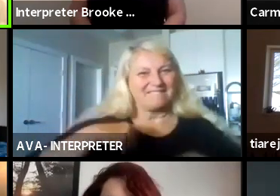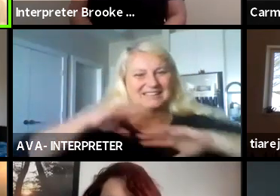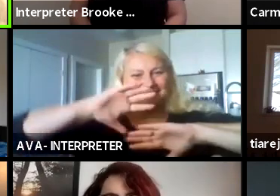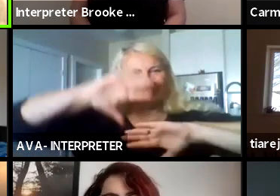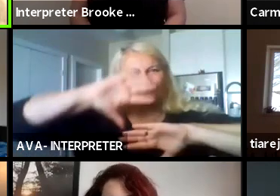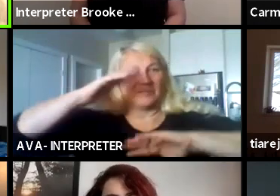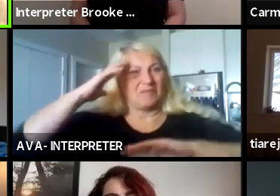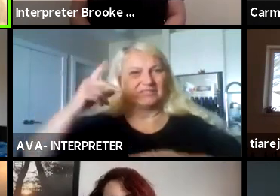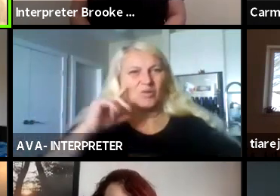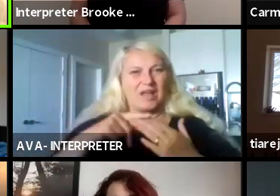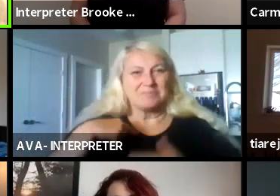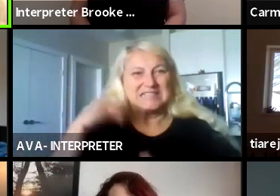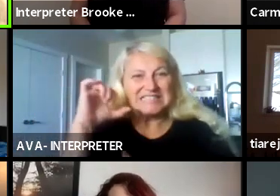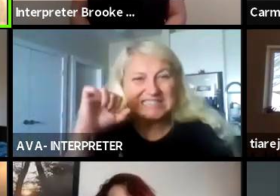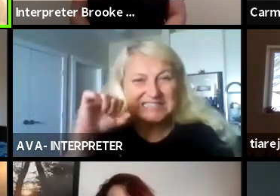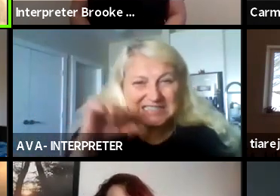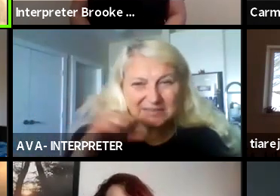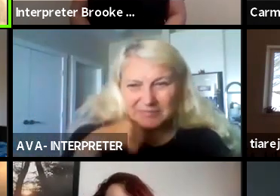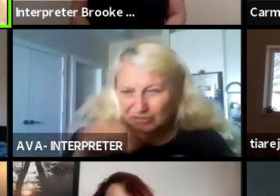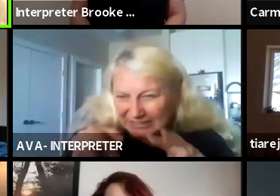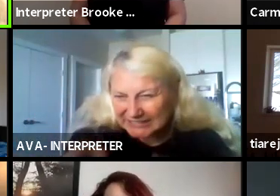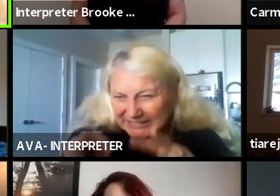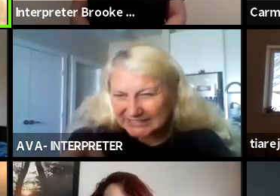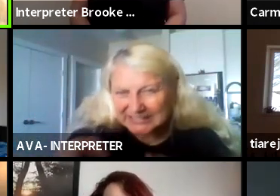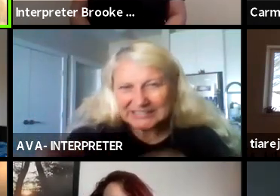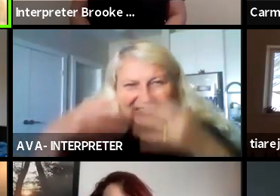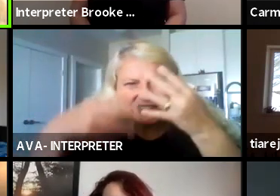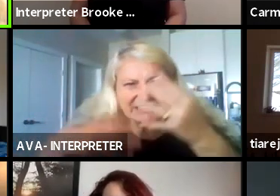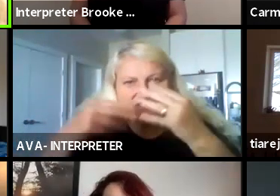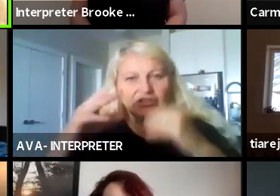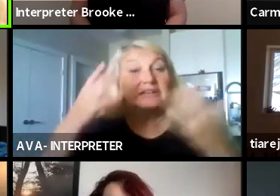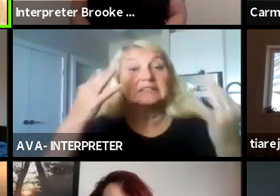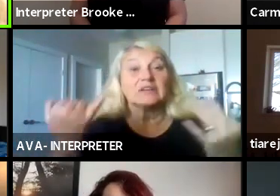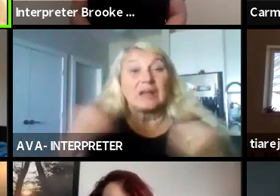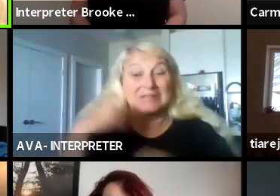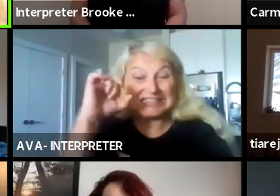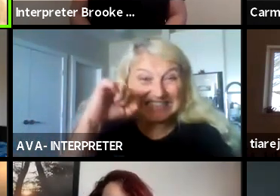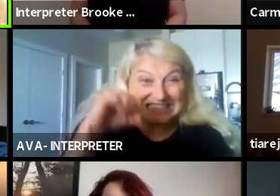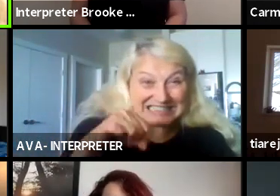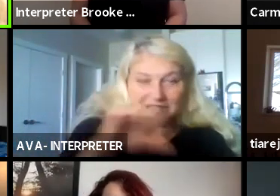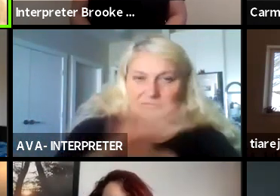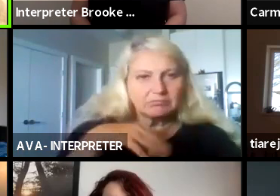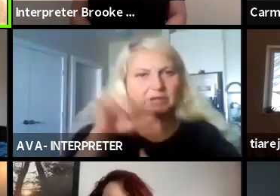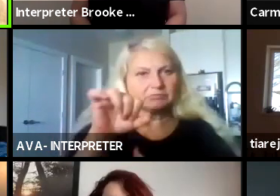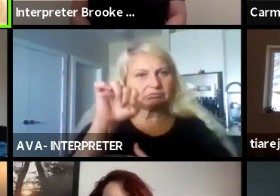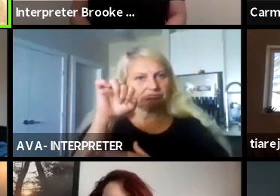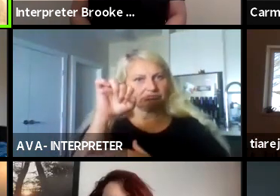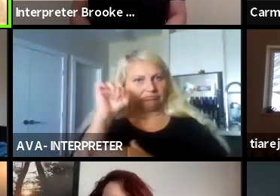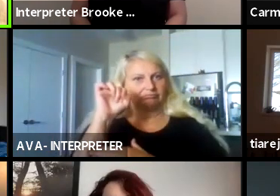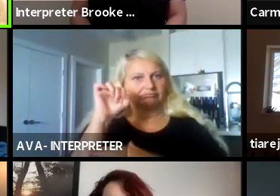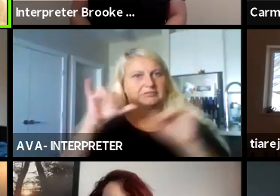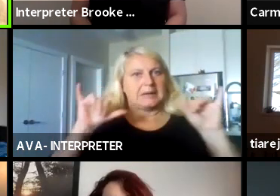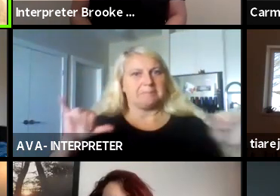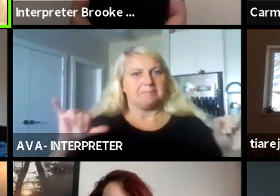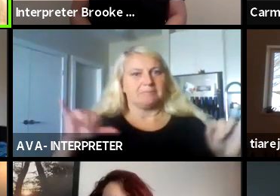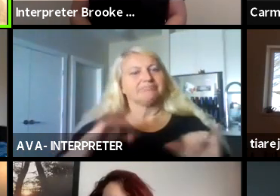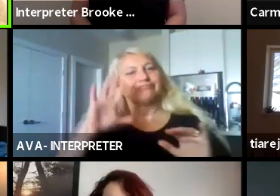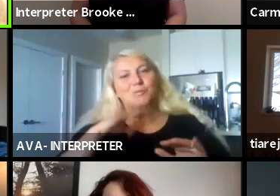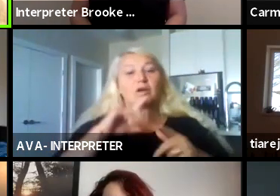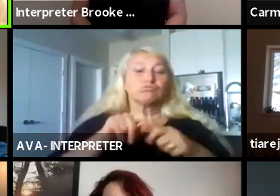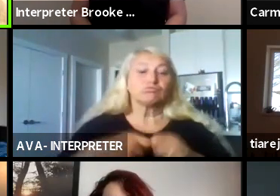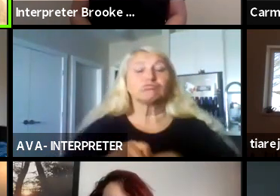I'm crunching over to read the chat box during Zooms. So I'm not going to crunch over today to read the chat box. I'm going to sit here and happily knit in front of